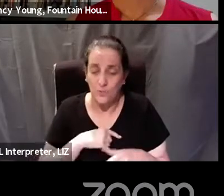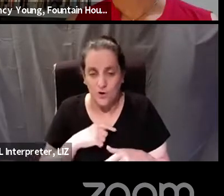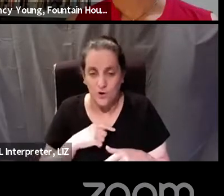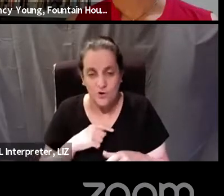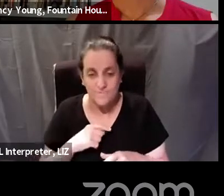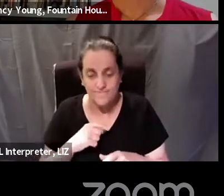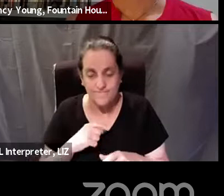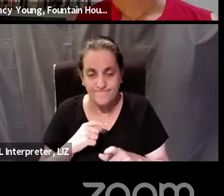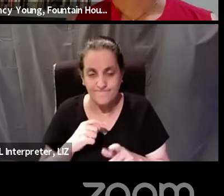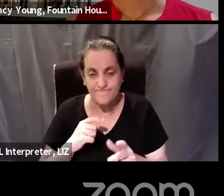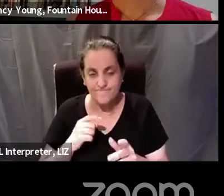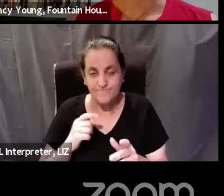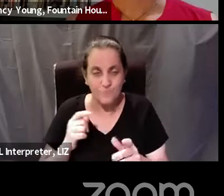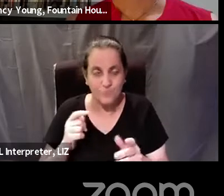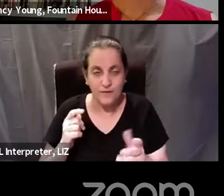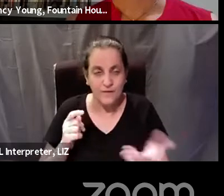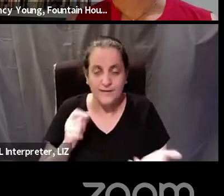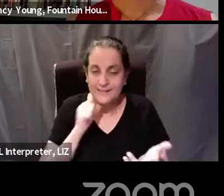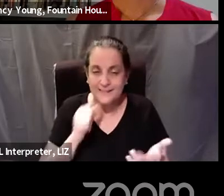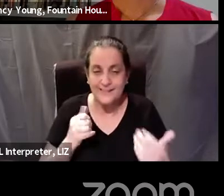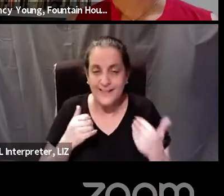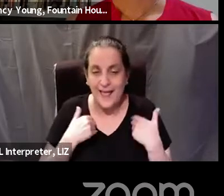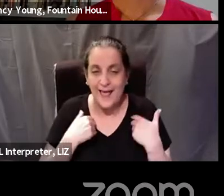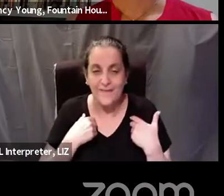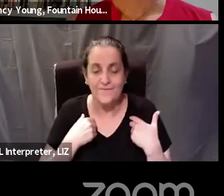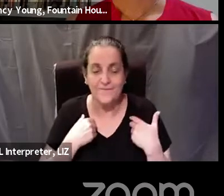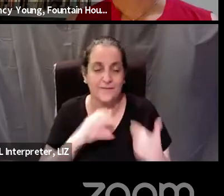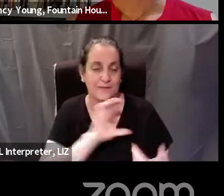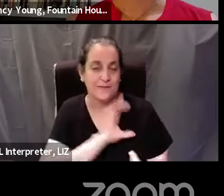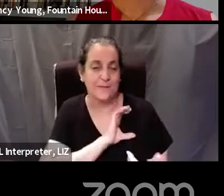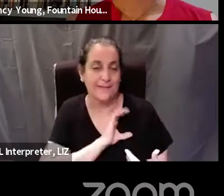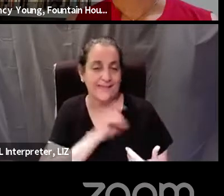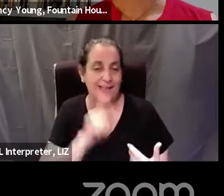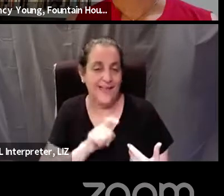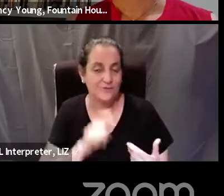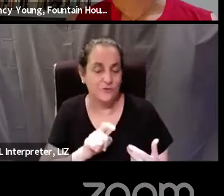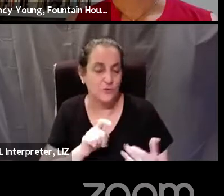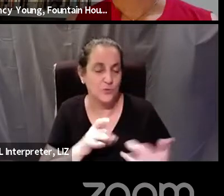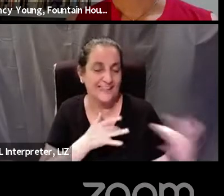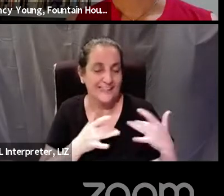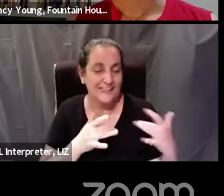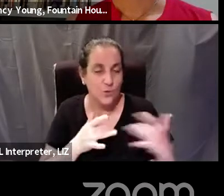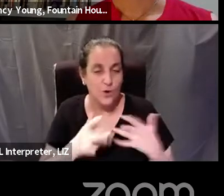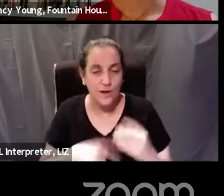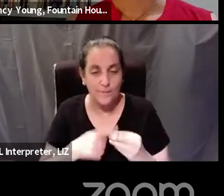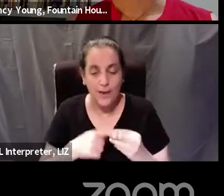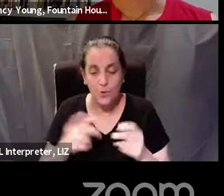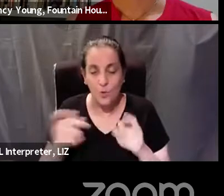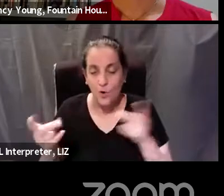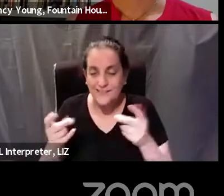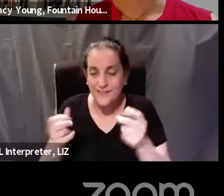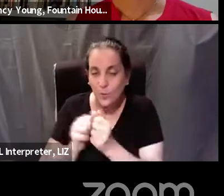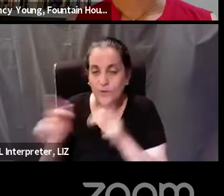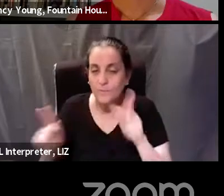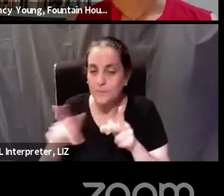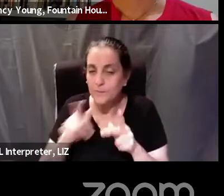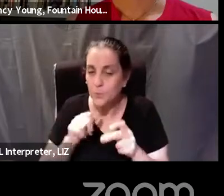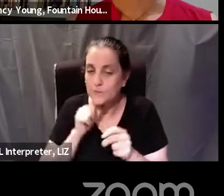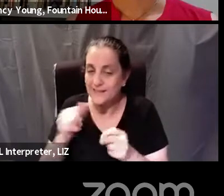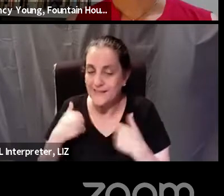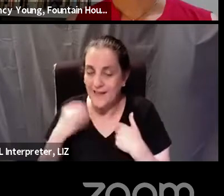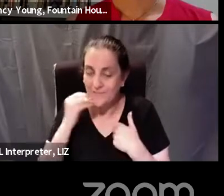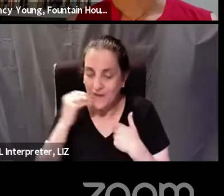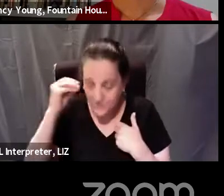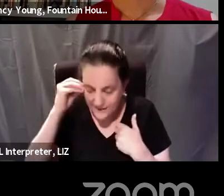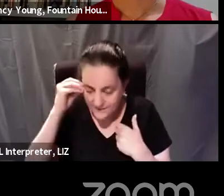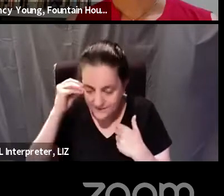curve in not having the police deal with the unhoused in Times Square. And I think I realized from